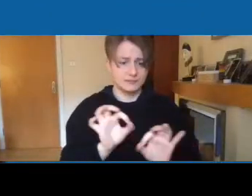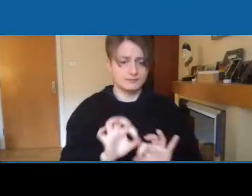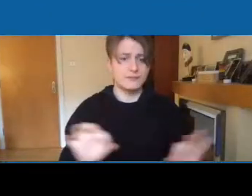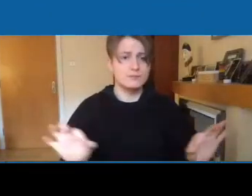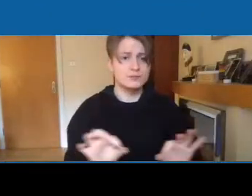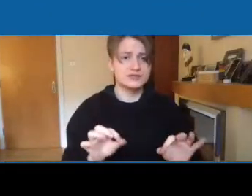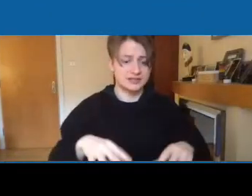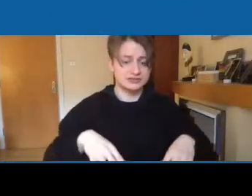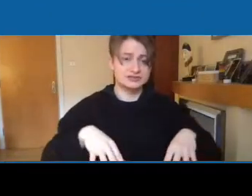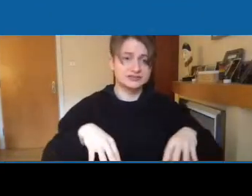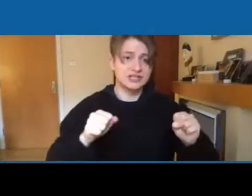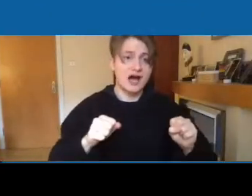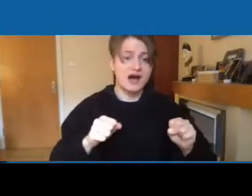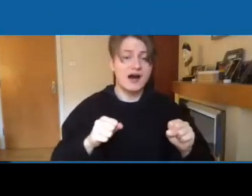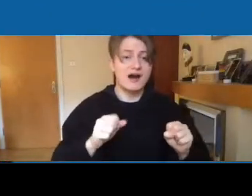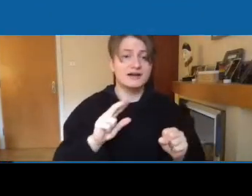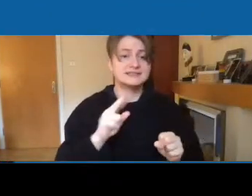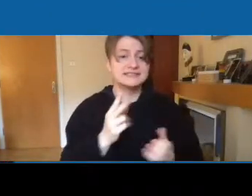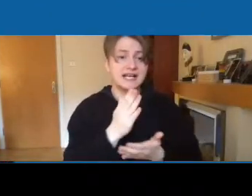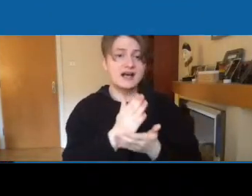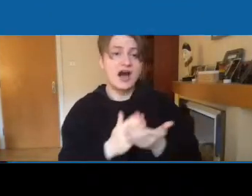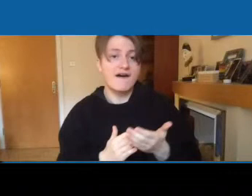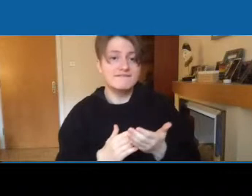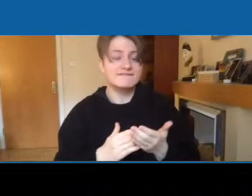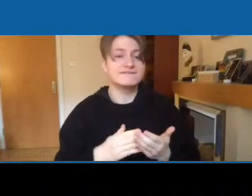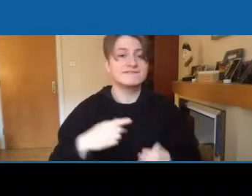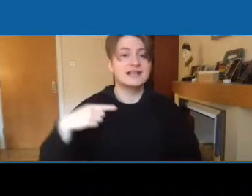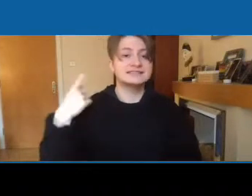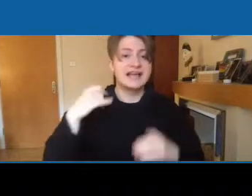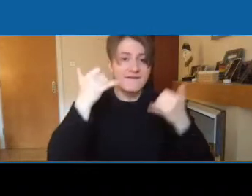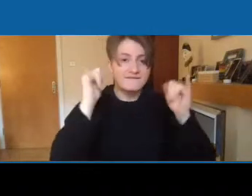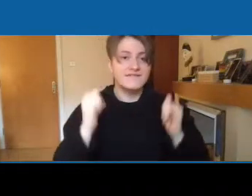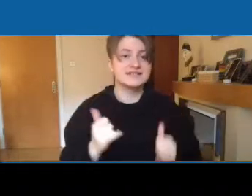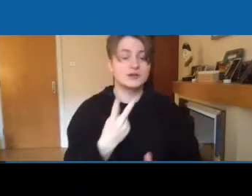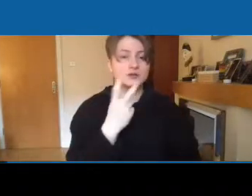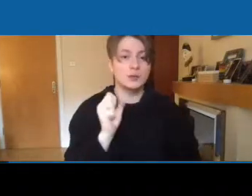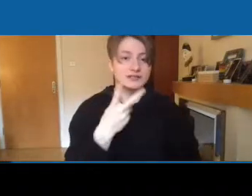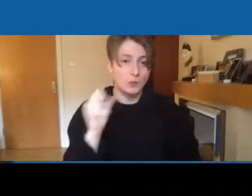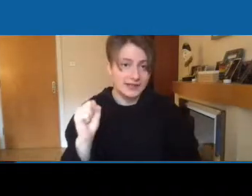this second part of the Sound Festival 2020.